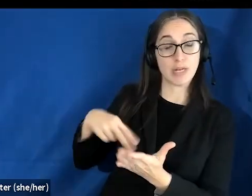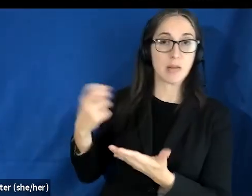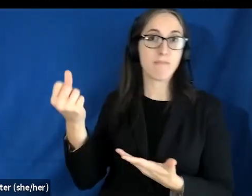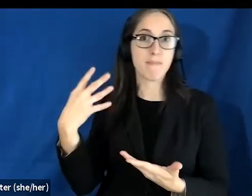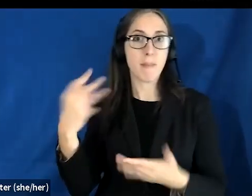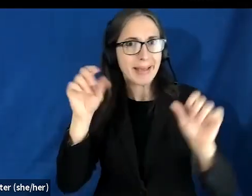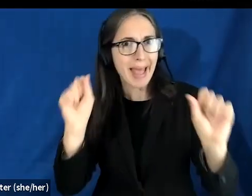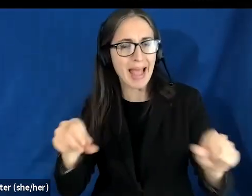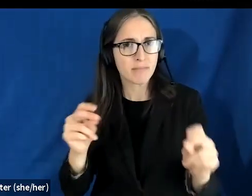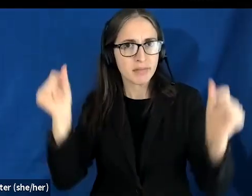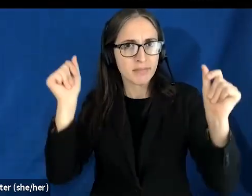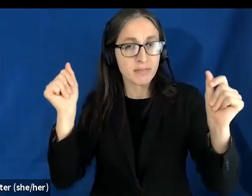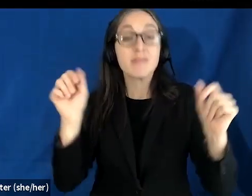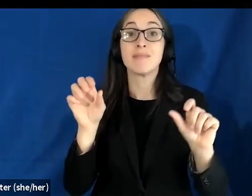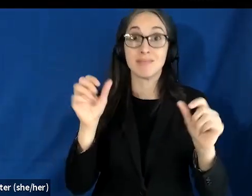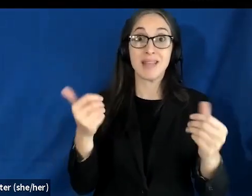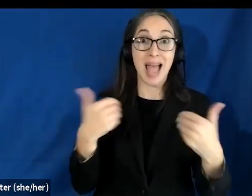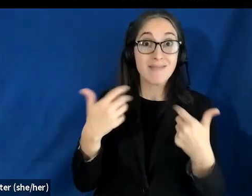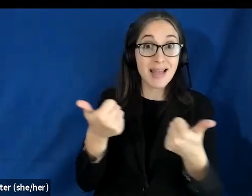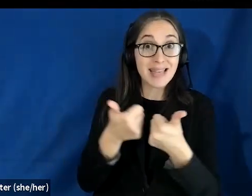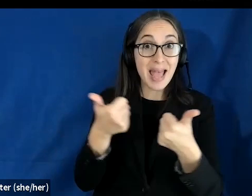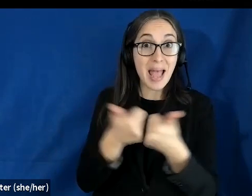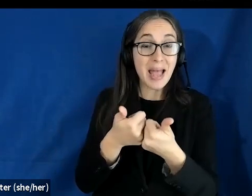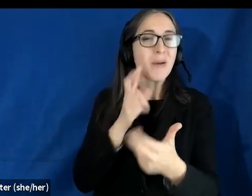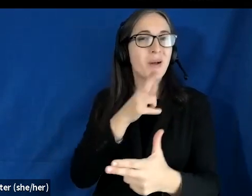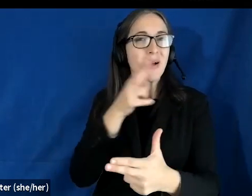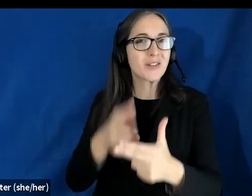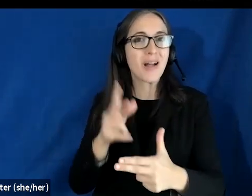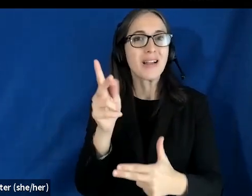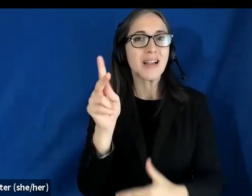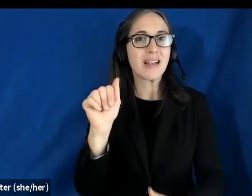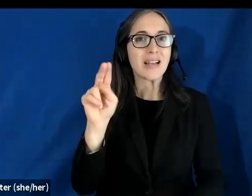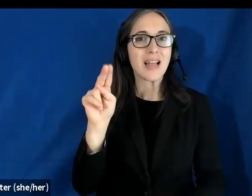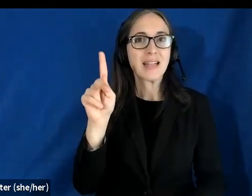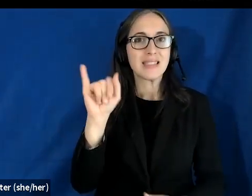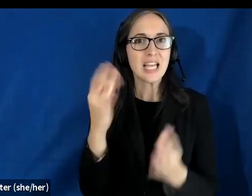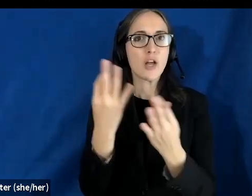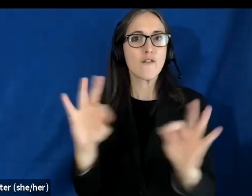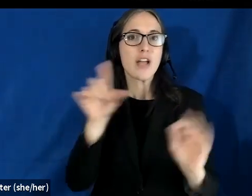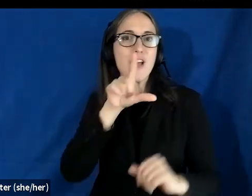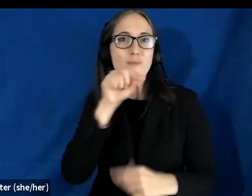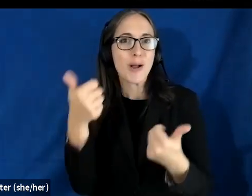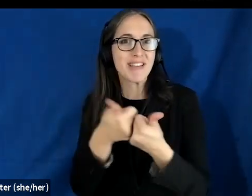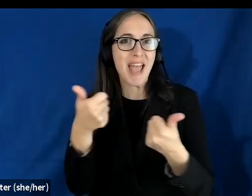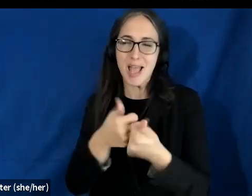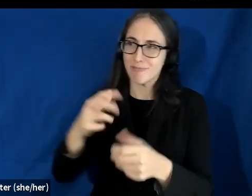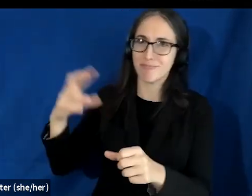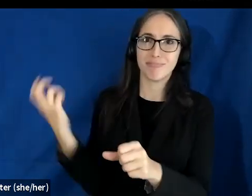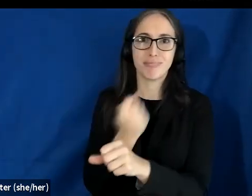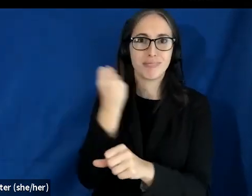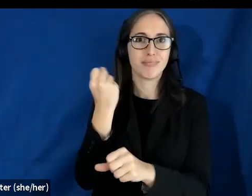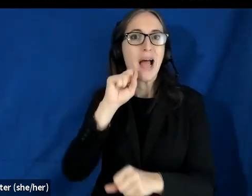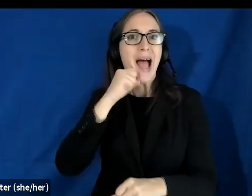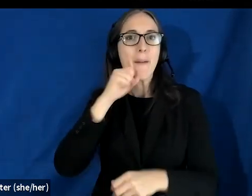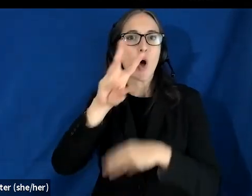There's a game that we've created out of it called the Kenty Freebird game, which won an award at Apple, a worldwide developer